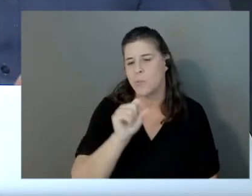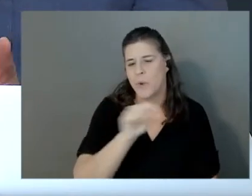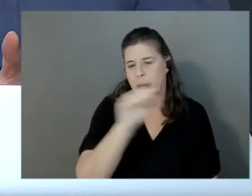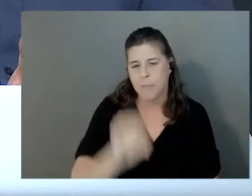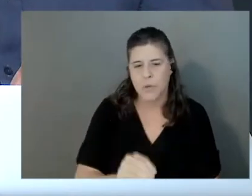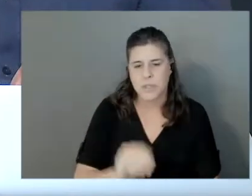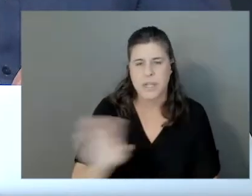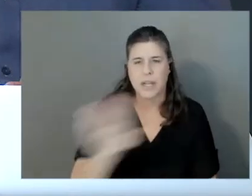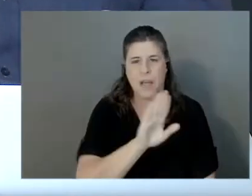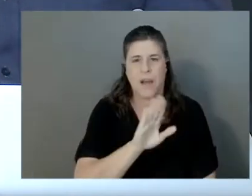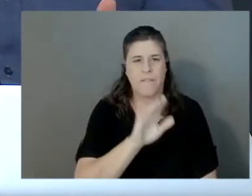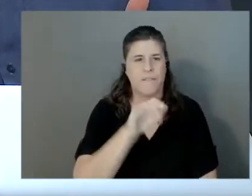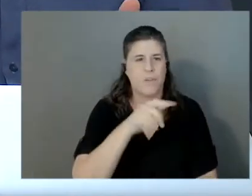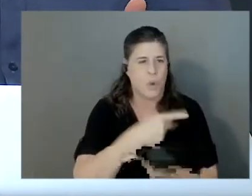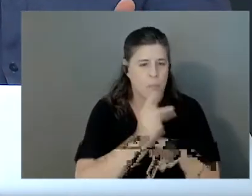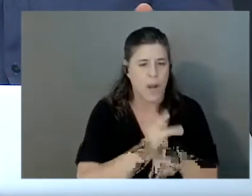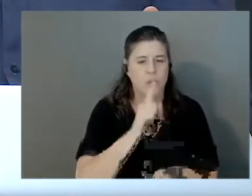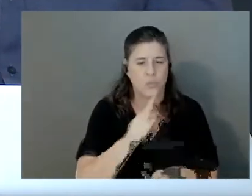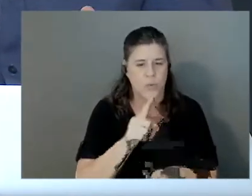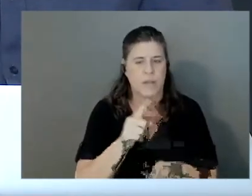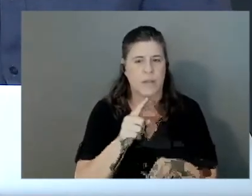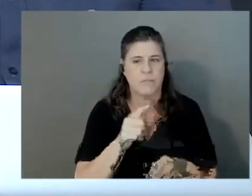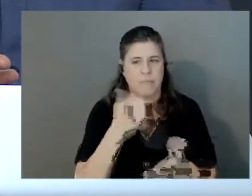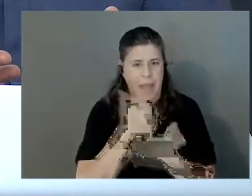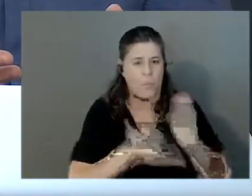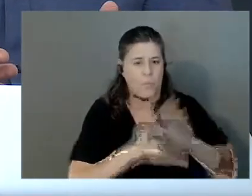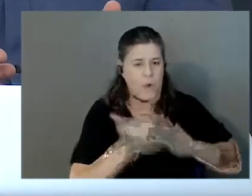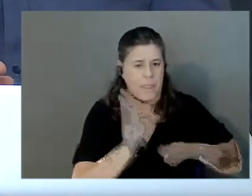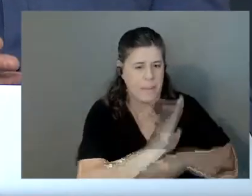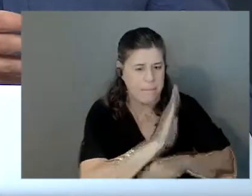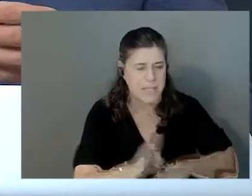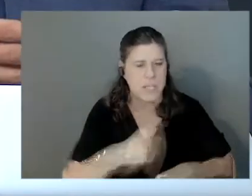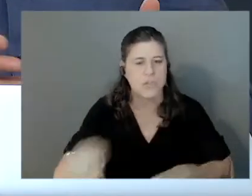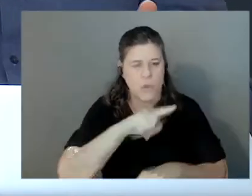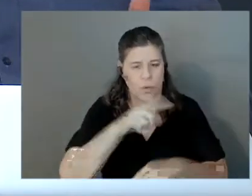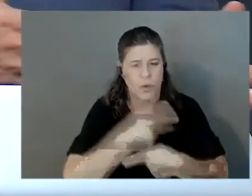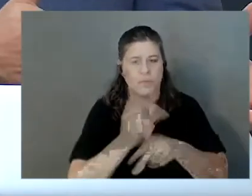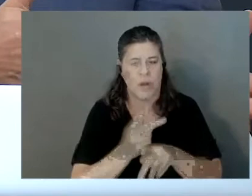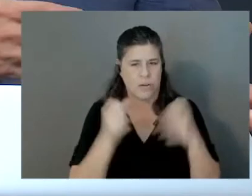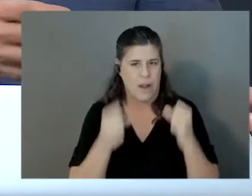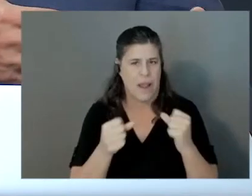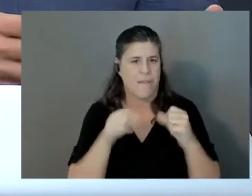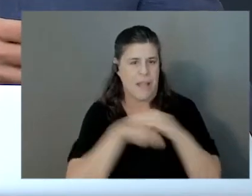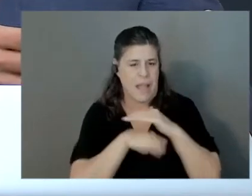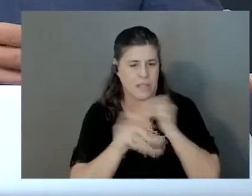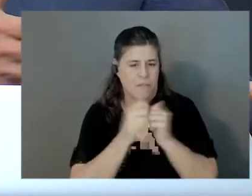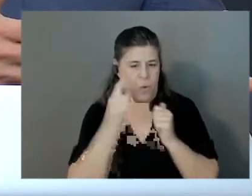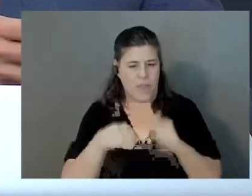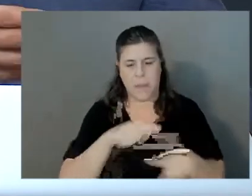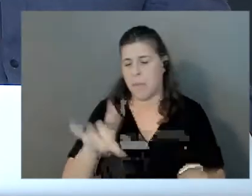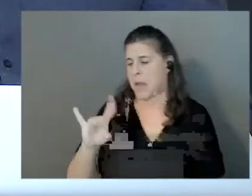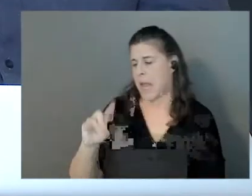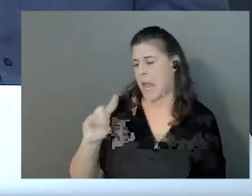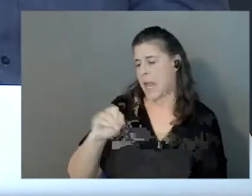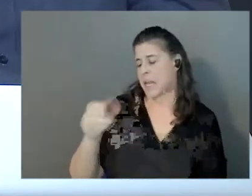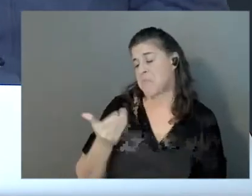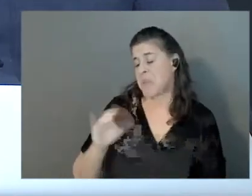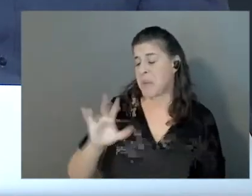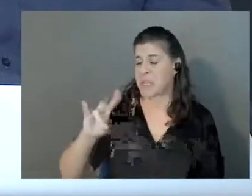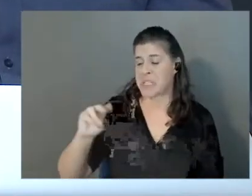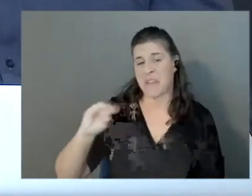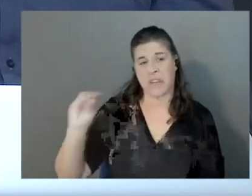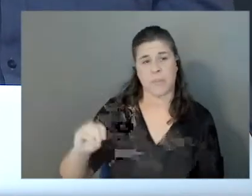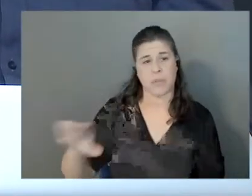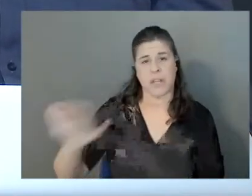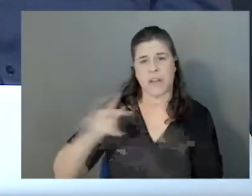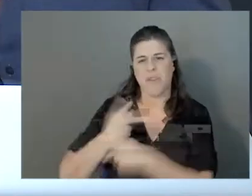the products that are making the business. So these are the products that are heavily accessed. And let's say 80% or 70% of your products are infrequently